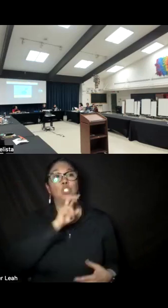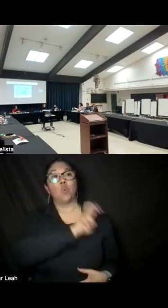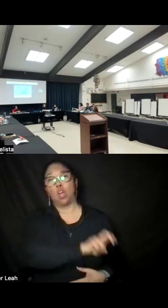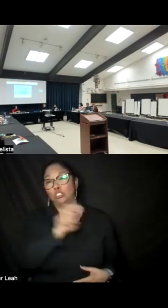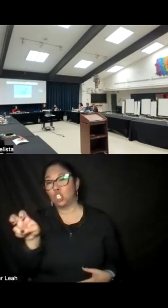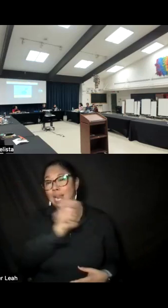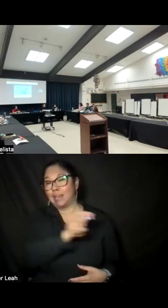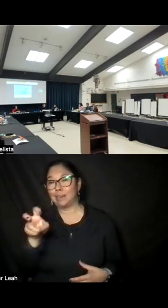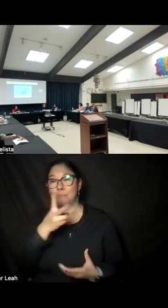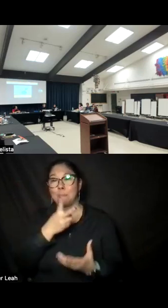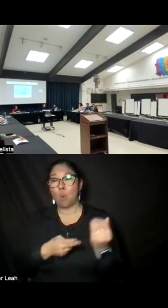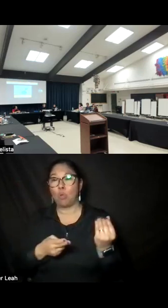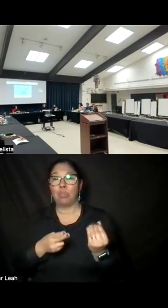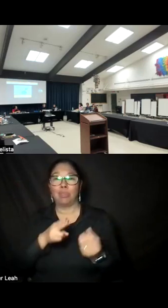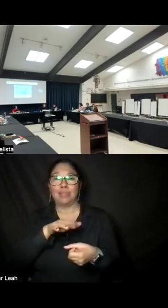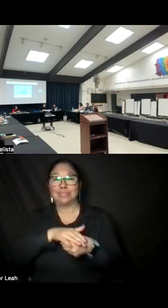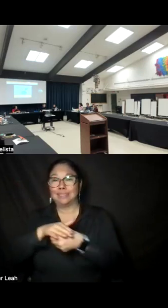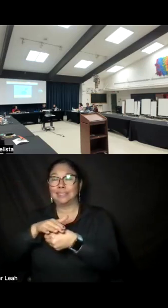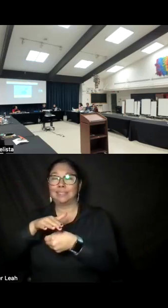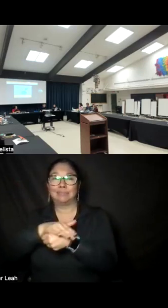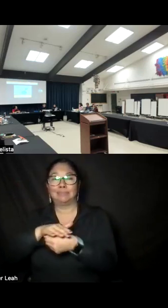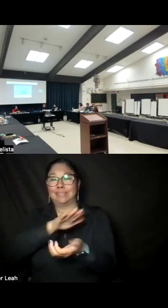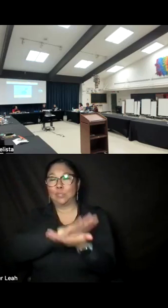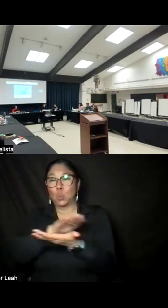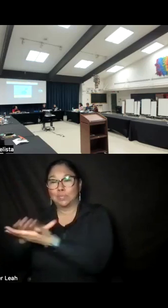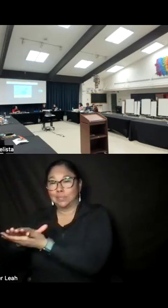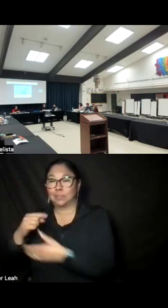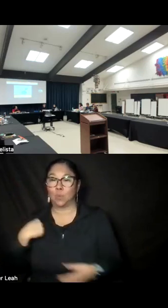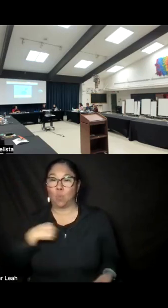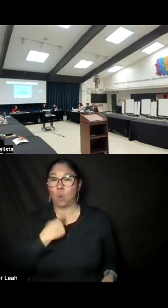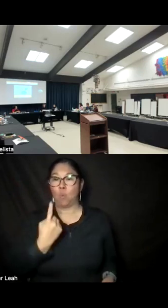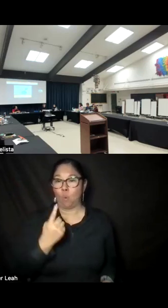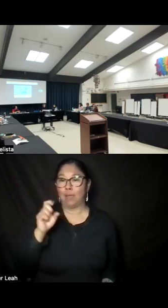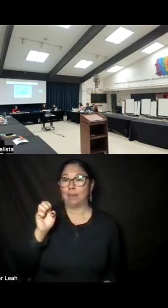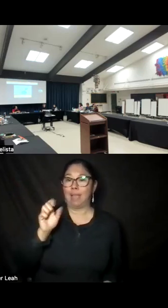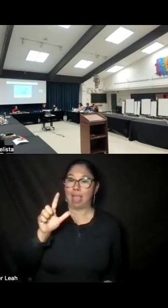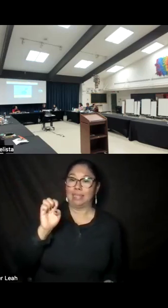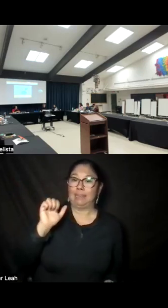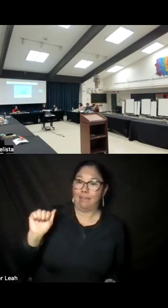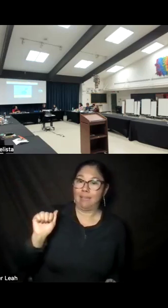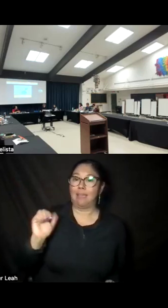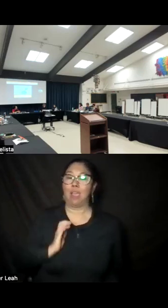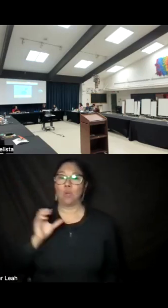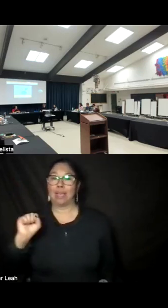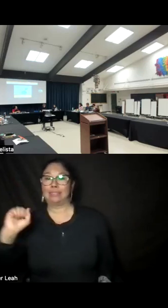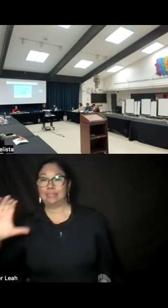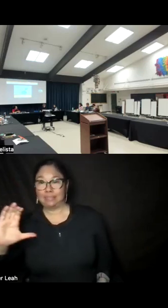sites because we are one LEA and our SSC speaks to one LEA